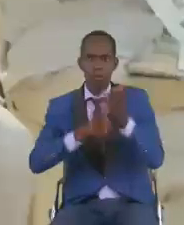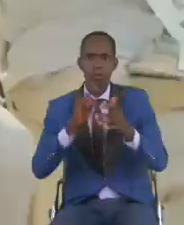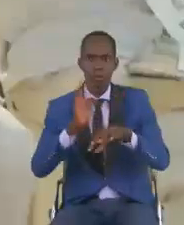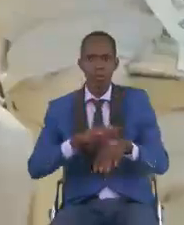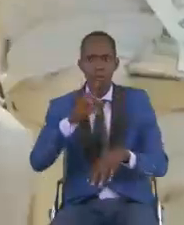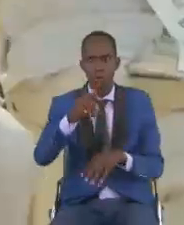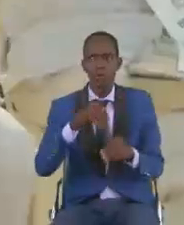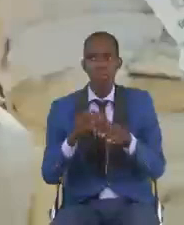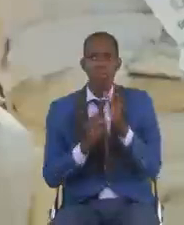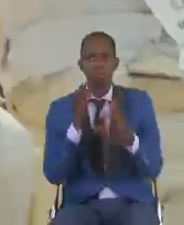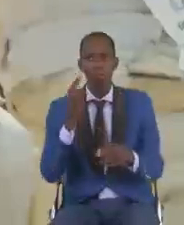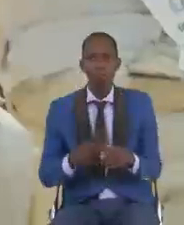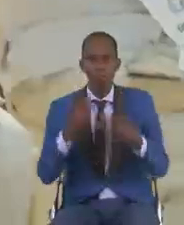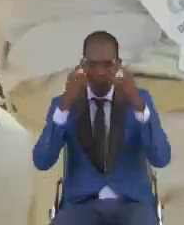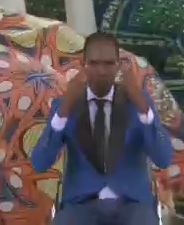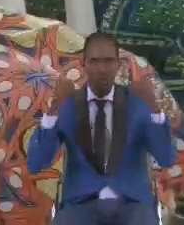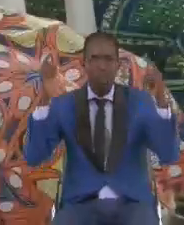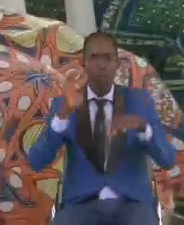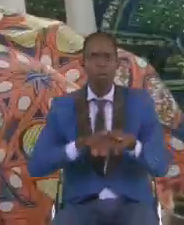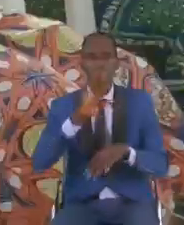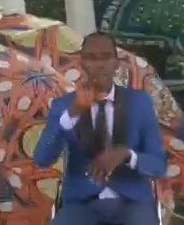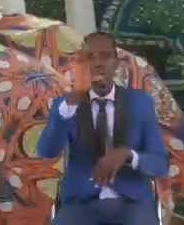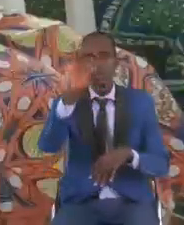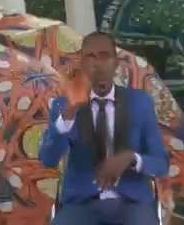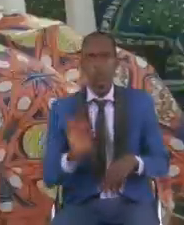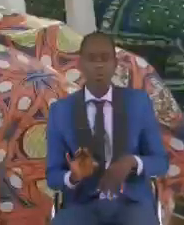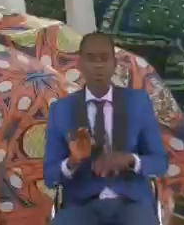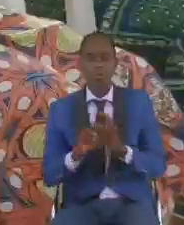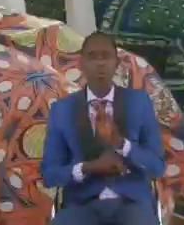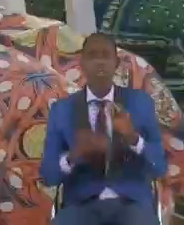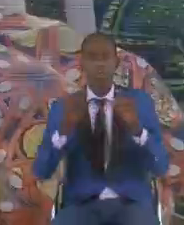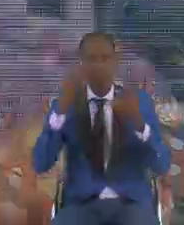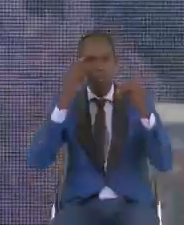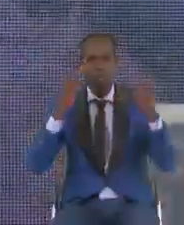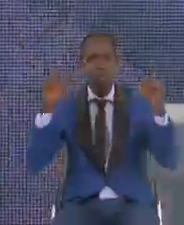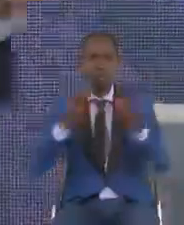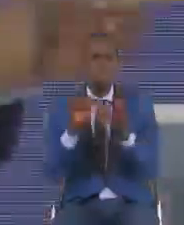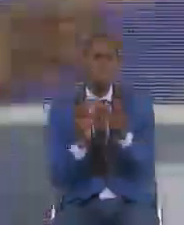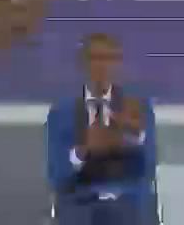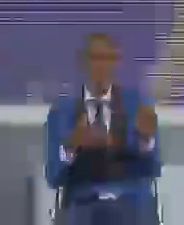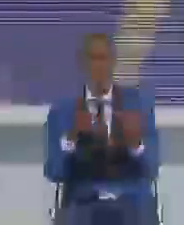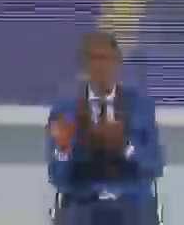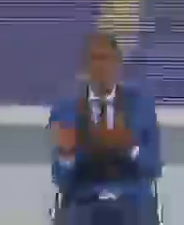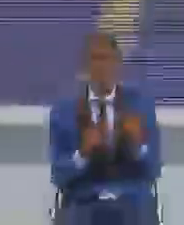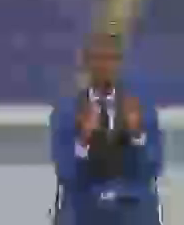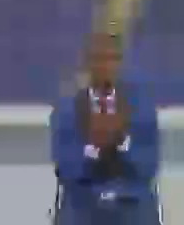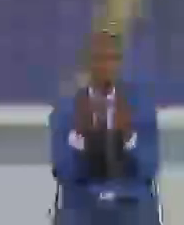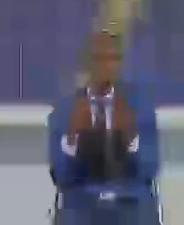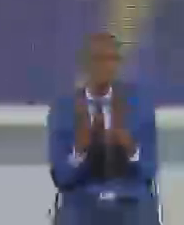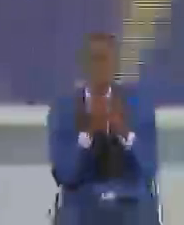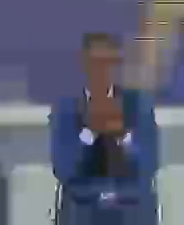ministry. Success on your appointment, and success on everything you do with the gifts